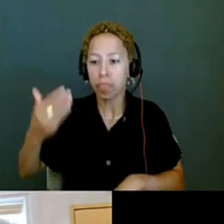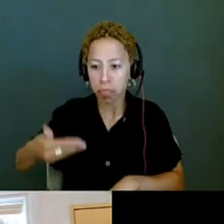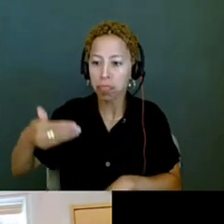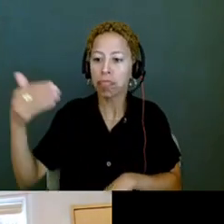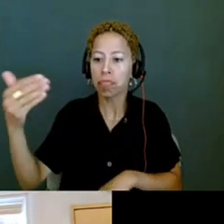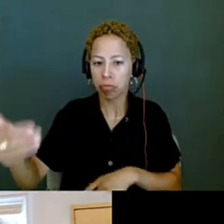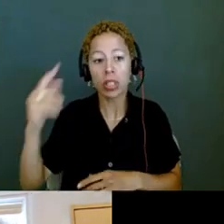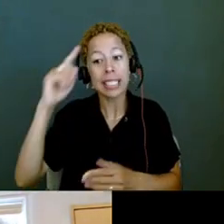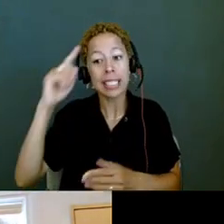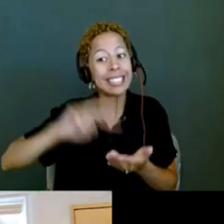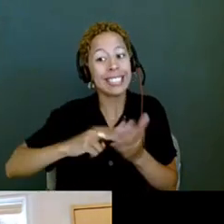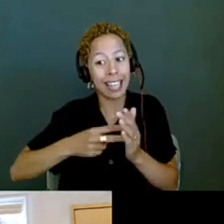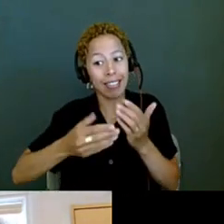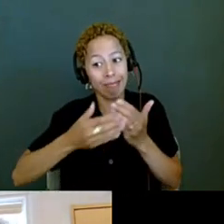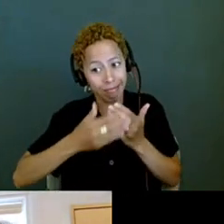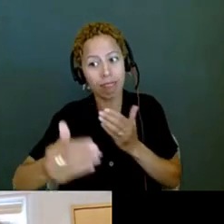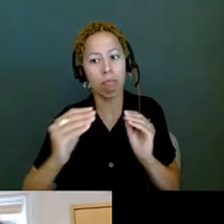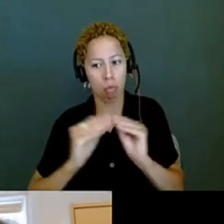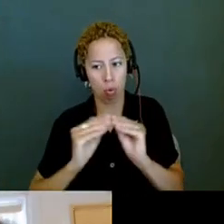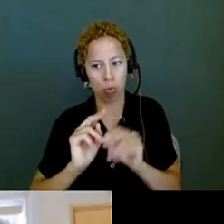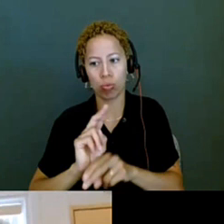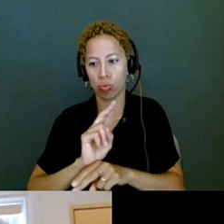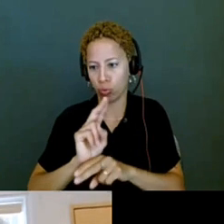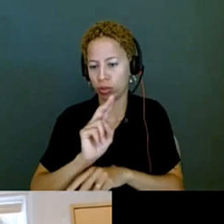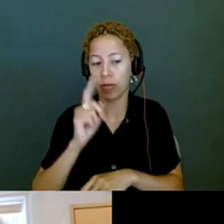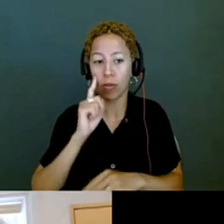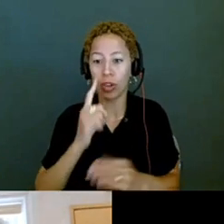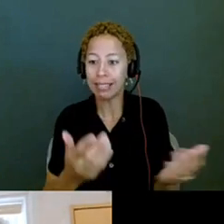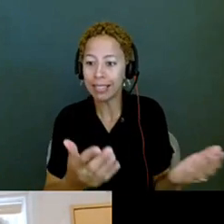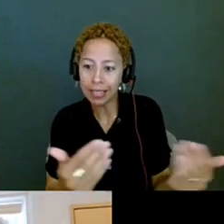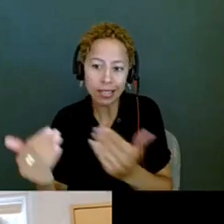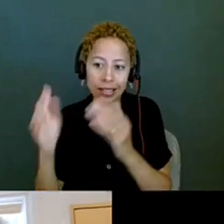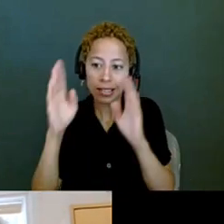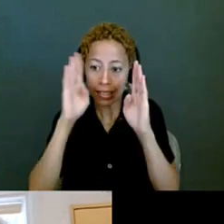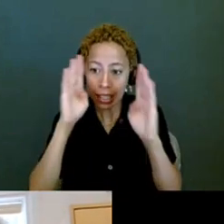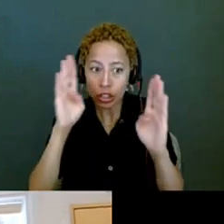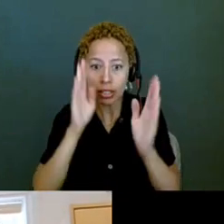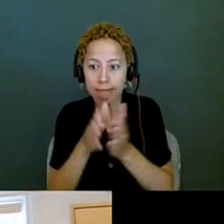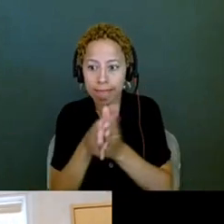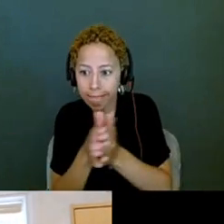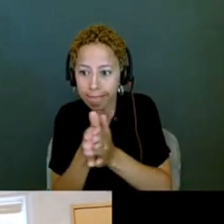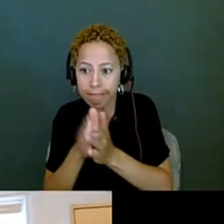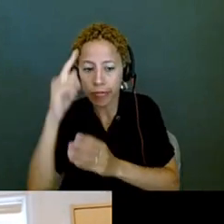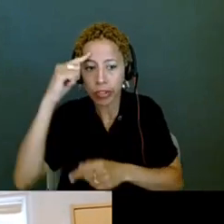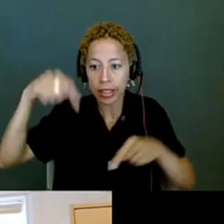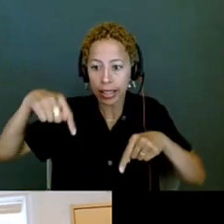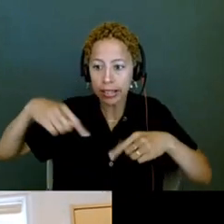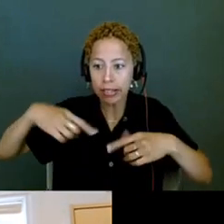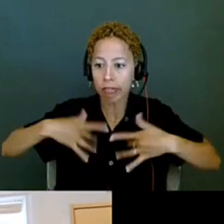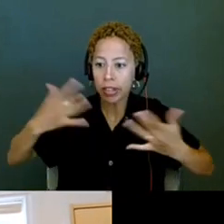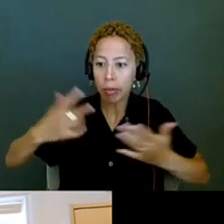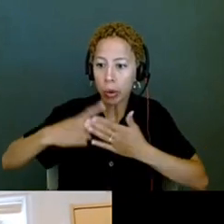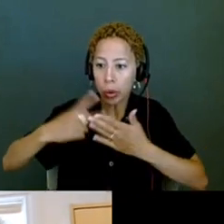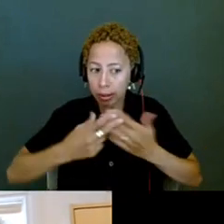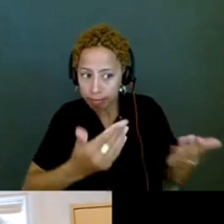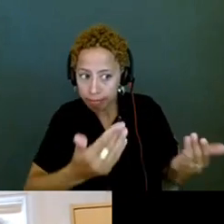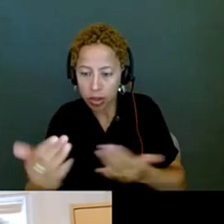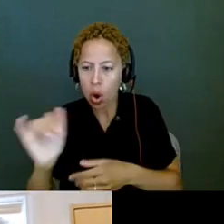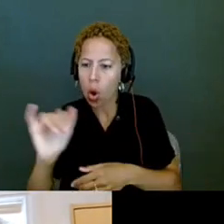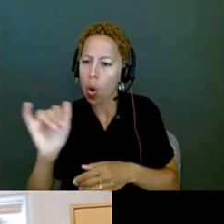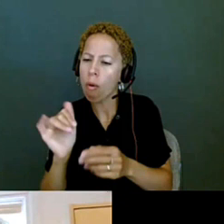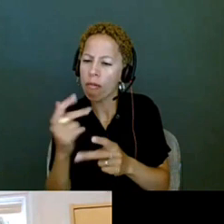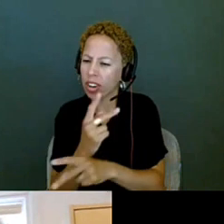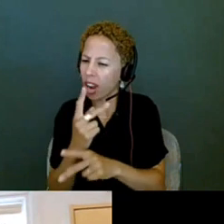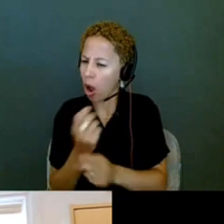more. To gain attention and interest for an event or program, and it's also to gauge interest,